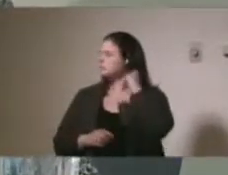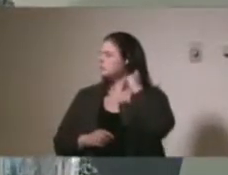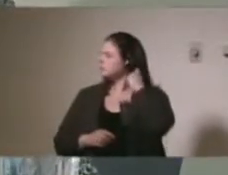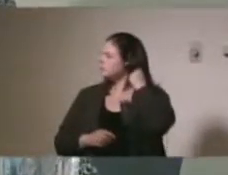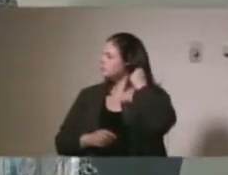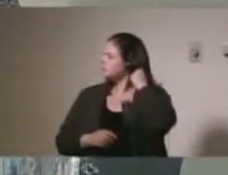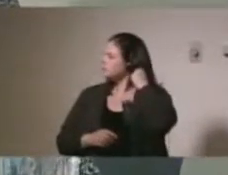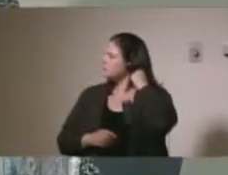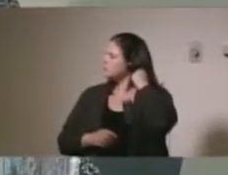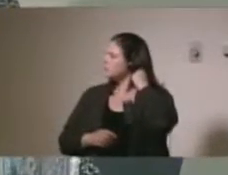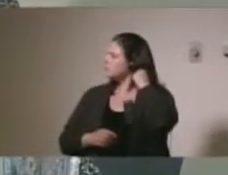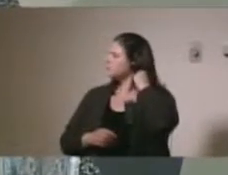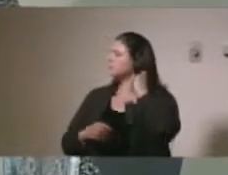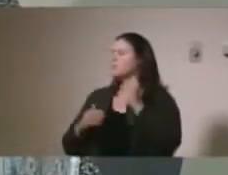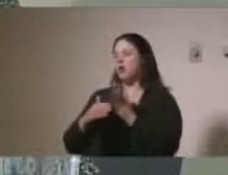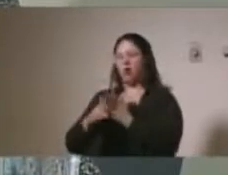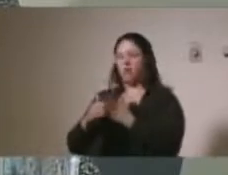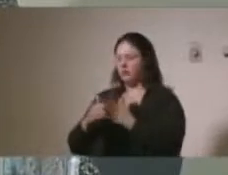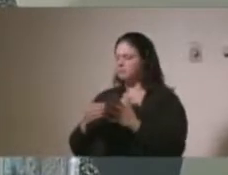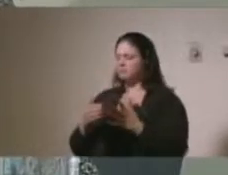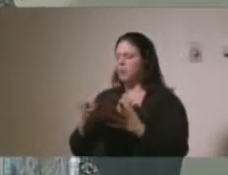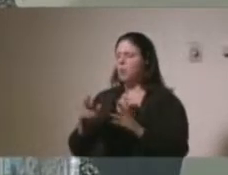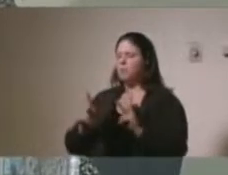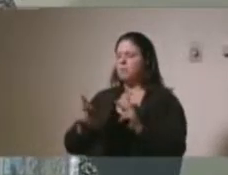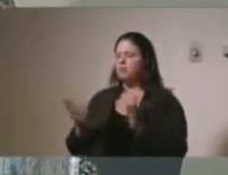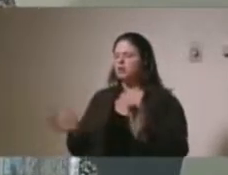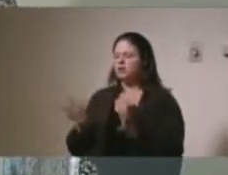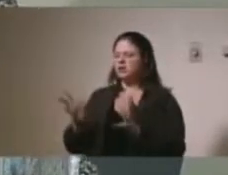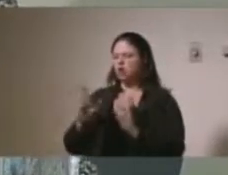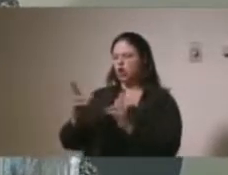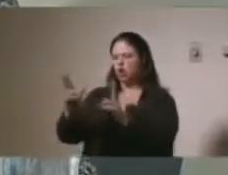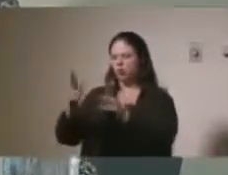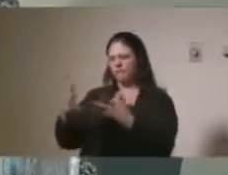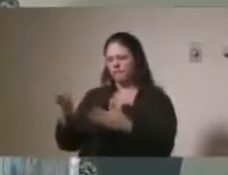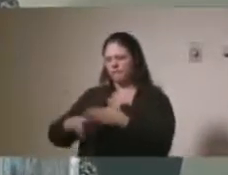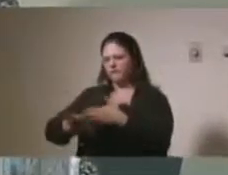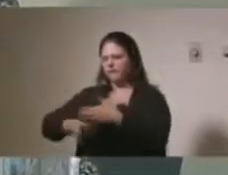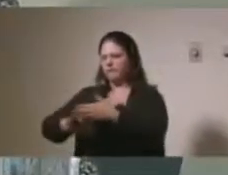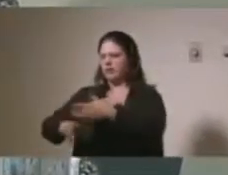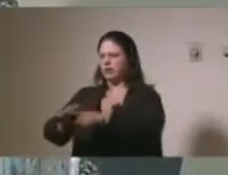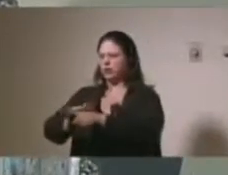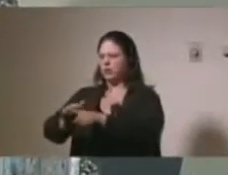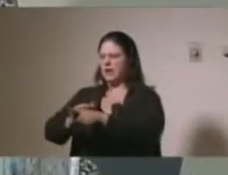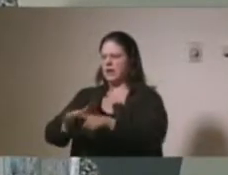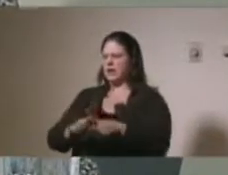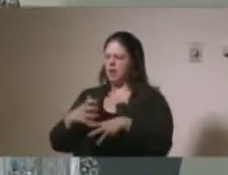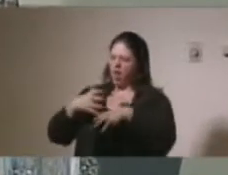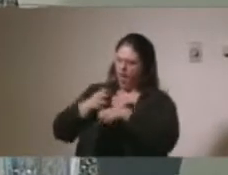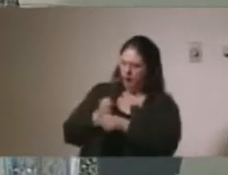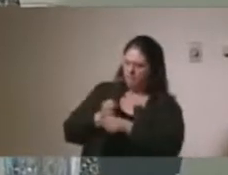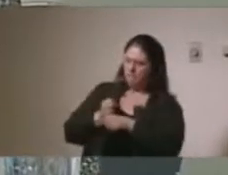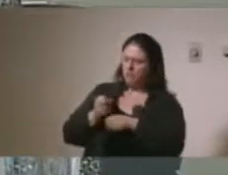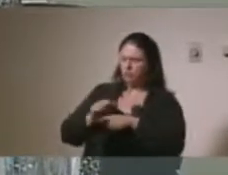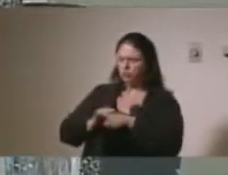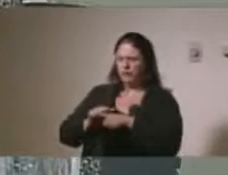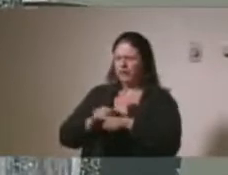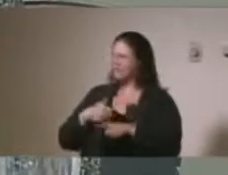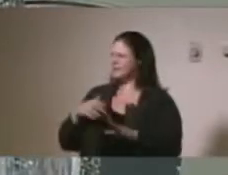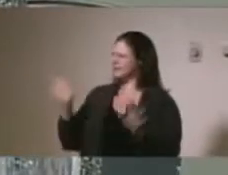make people rush their training. But as a union, we fought against that. Crash courses, and that is beginning to yield